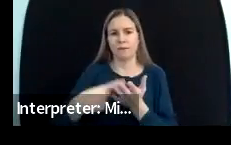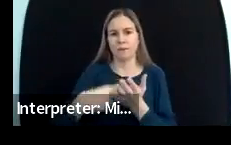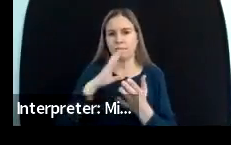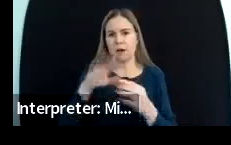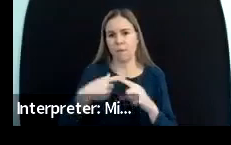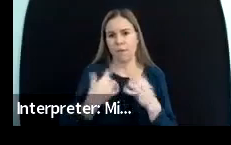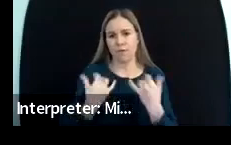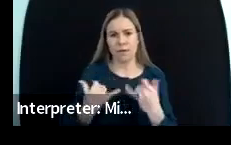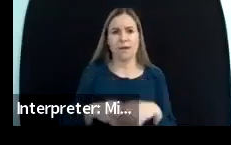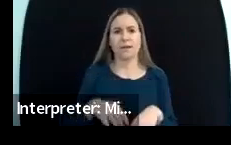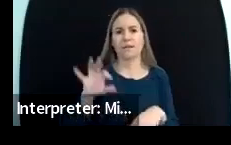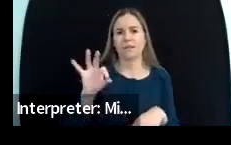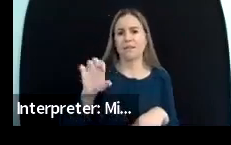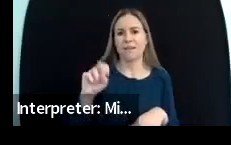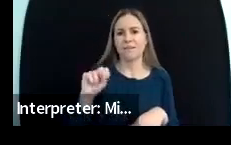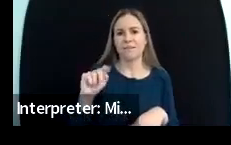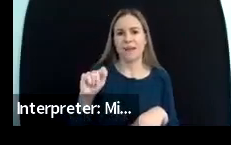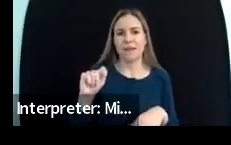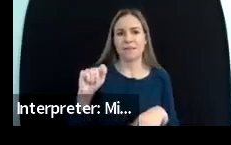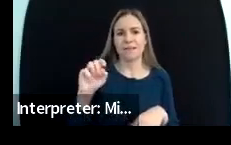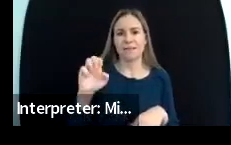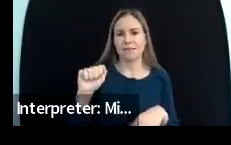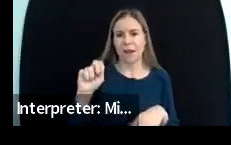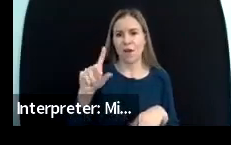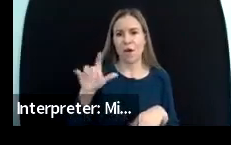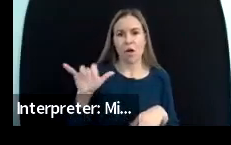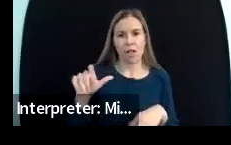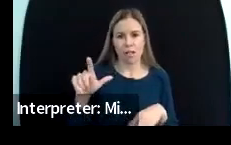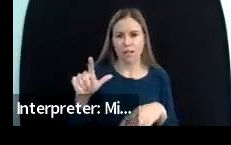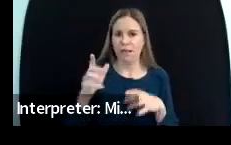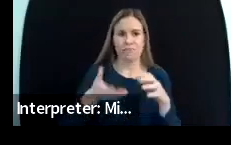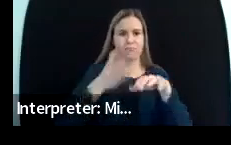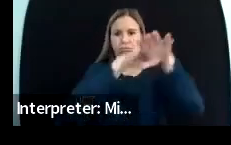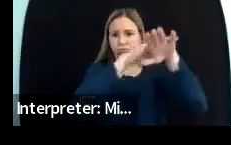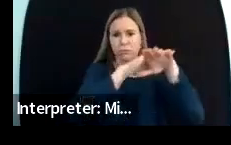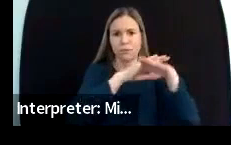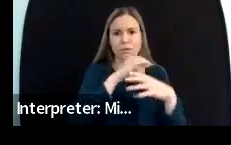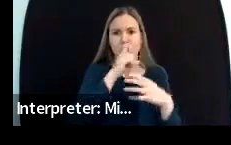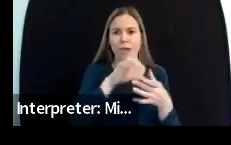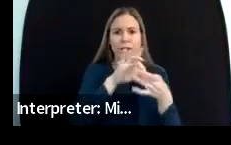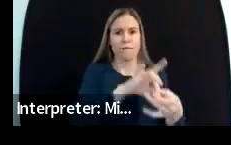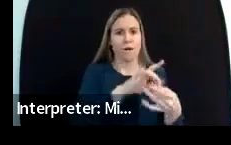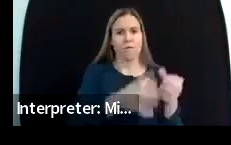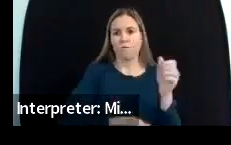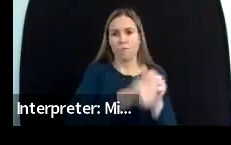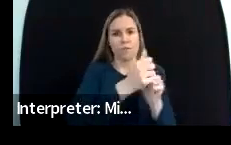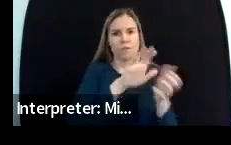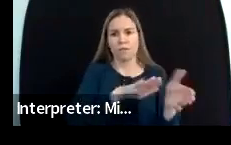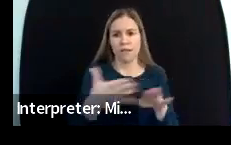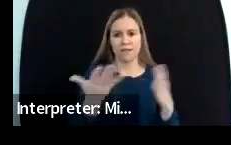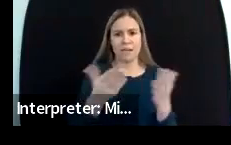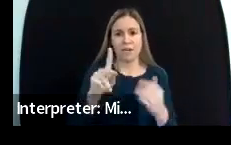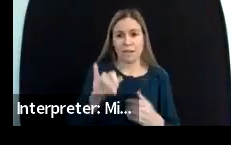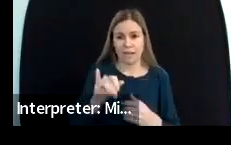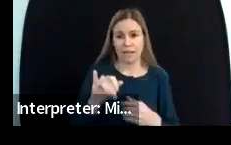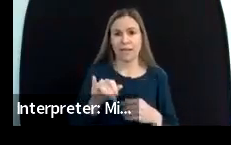that's been involved in over 90% of all the overdose deaths in Kentucky and about 70% nationwide. And then